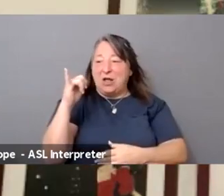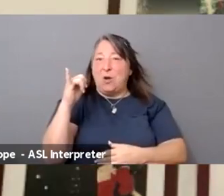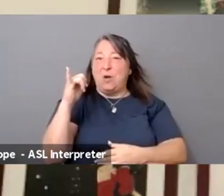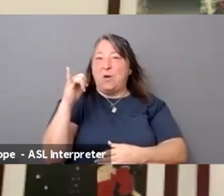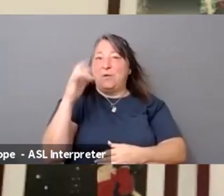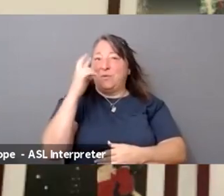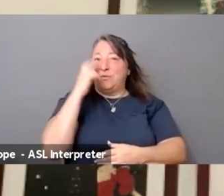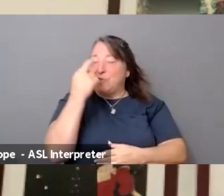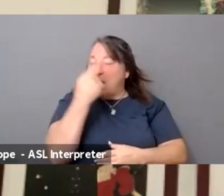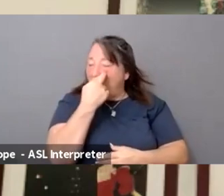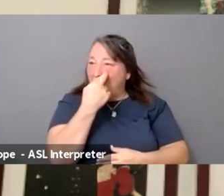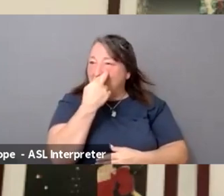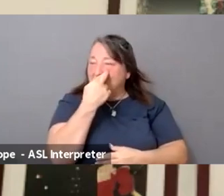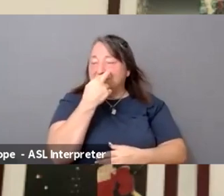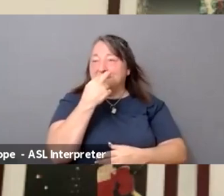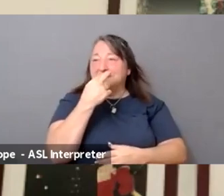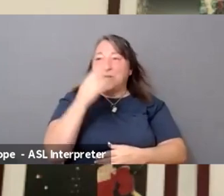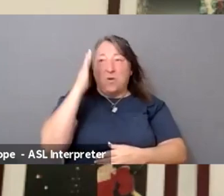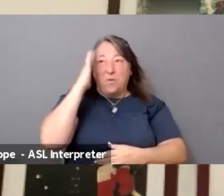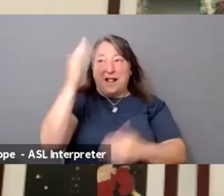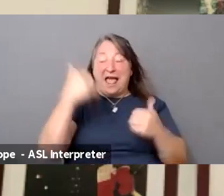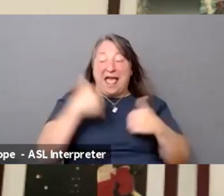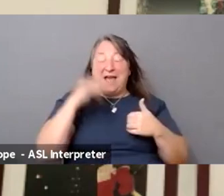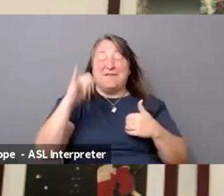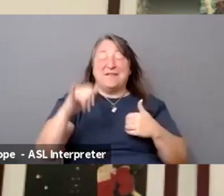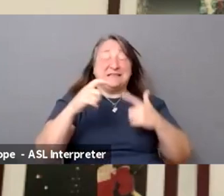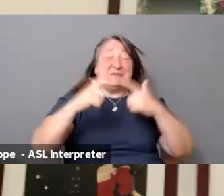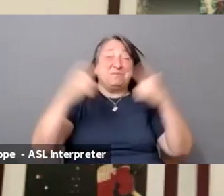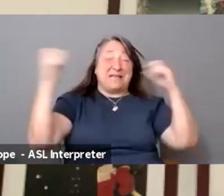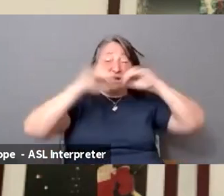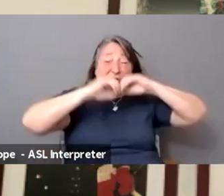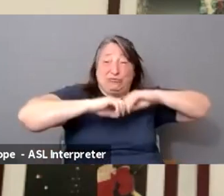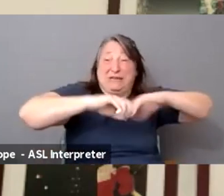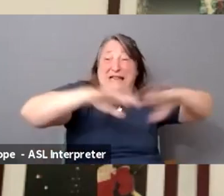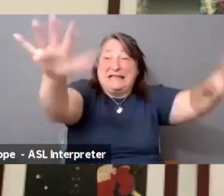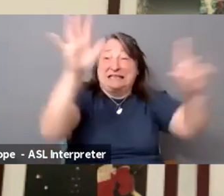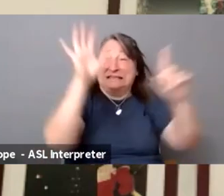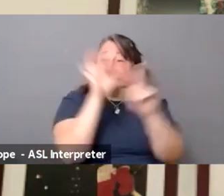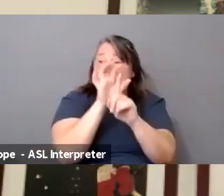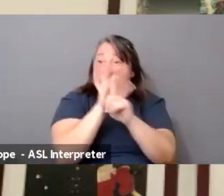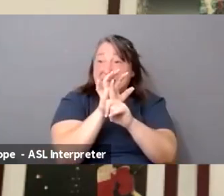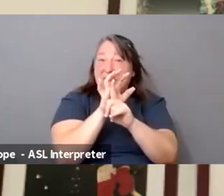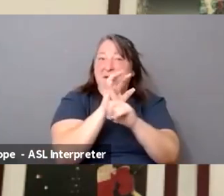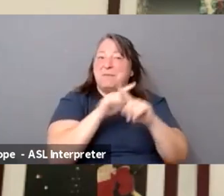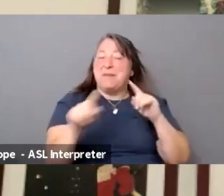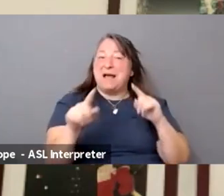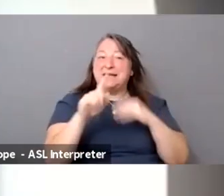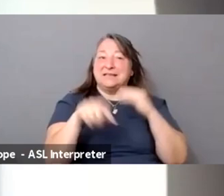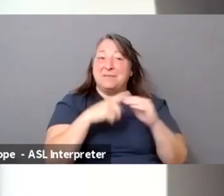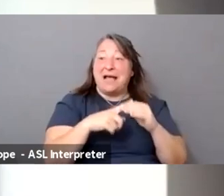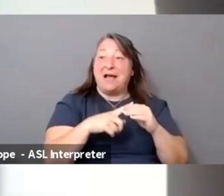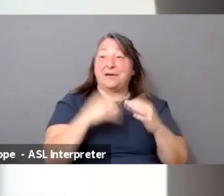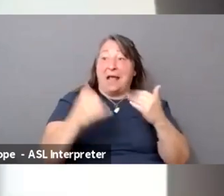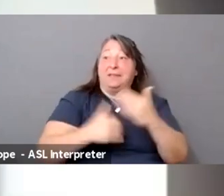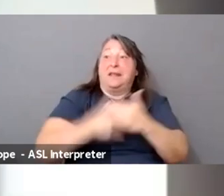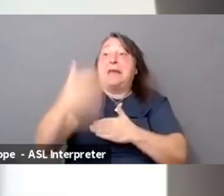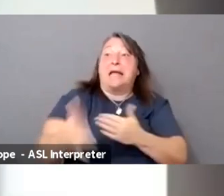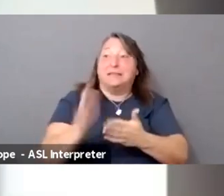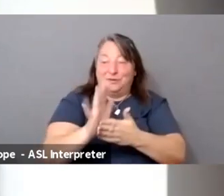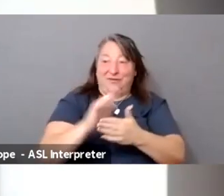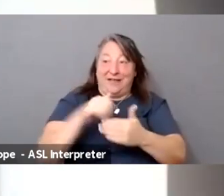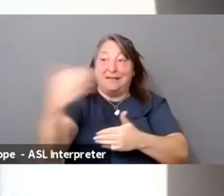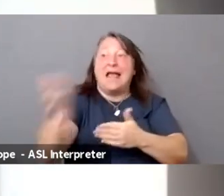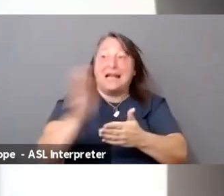well-deservedly will have this major theatrical release, but it's about getting the third, the second, the third, the fourth, yes, the film. Right. And then